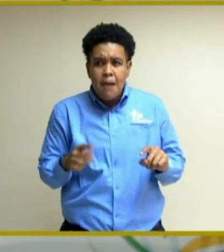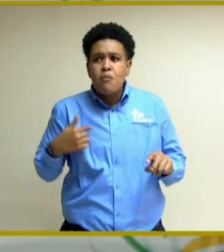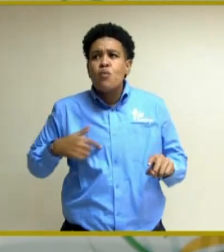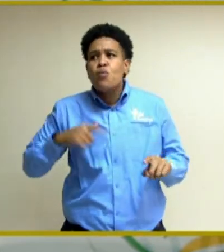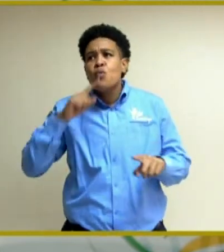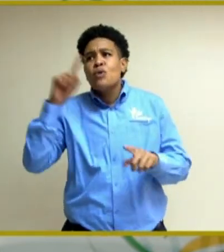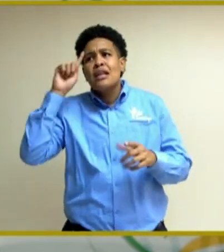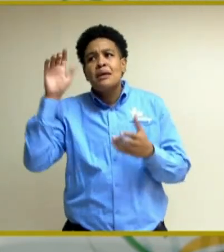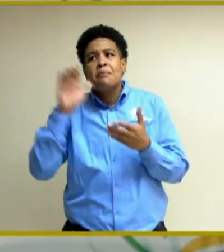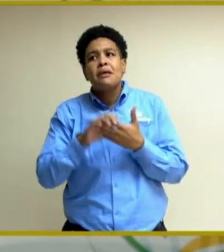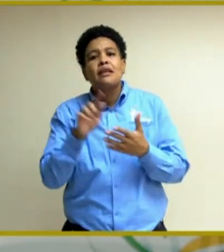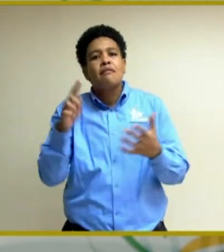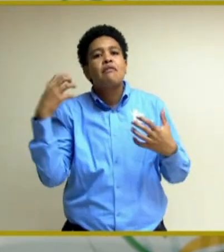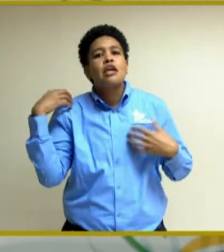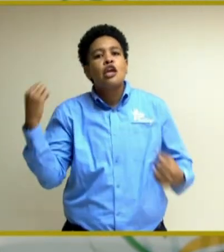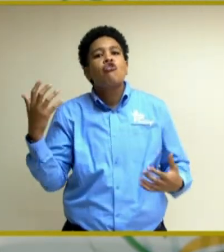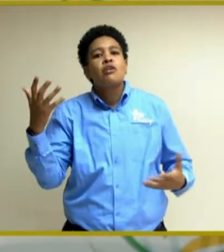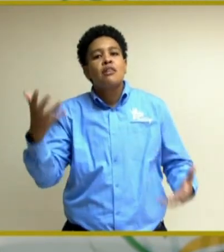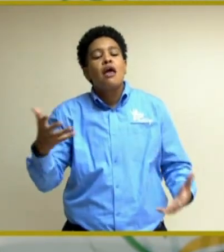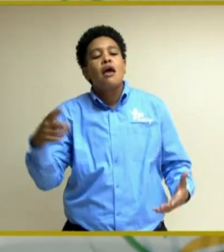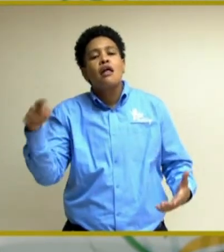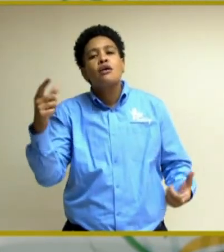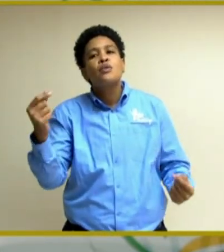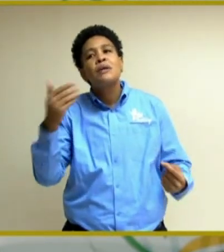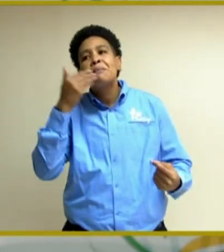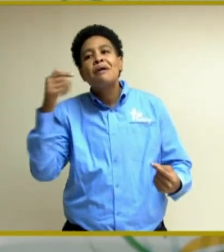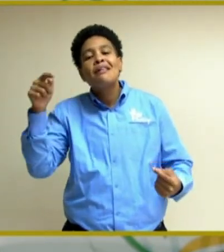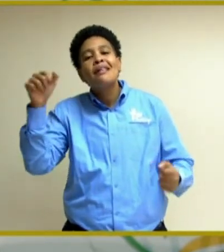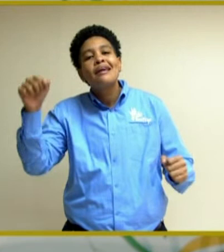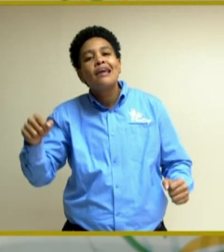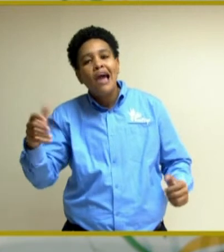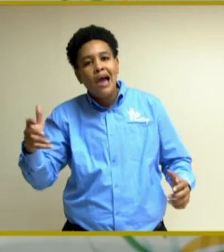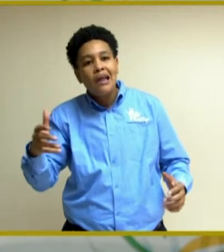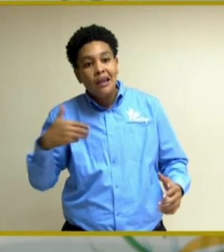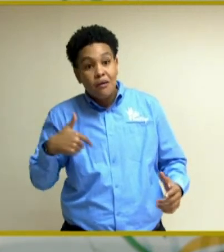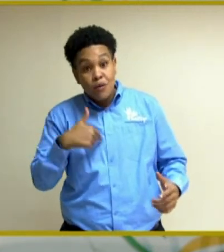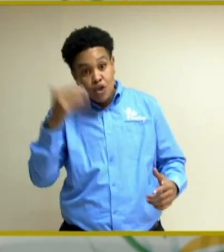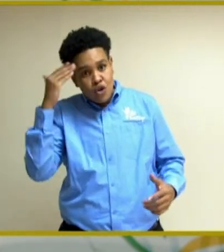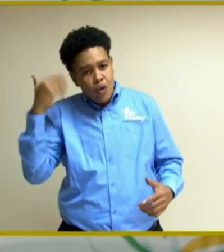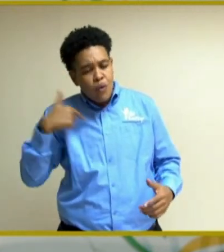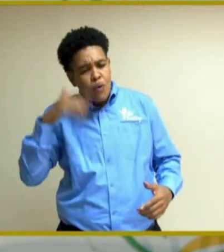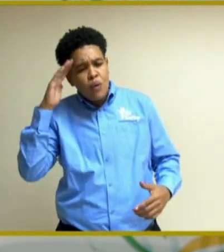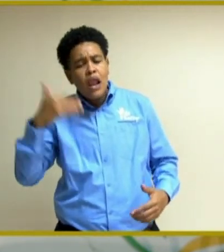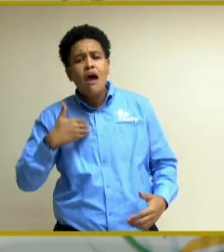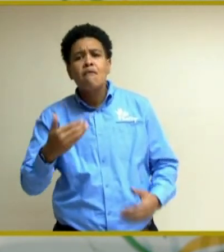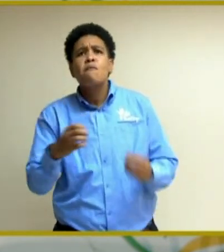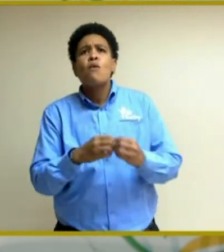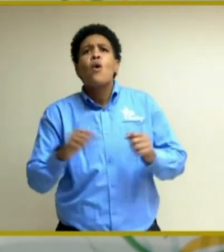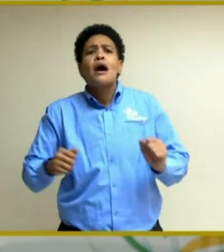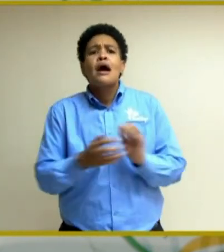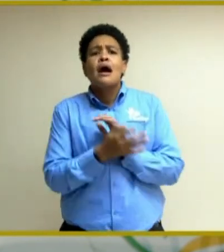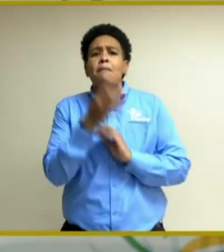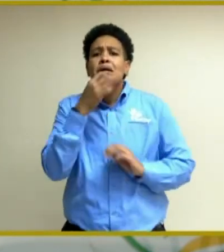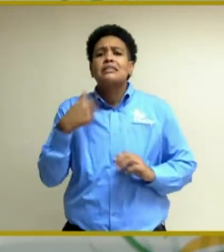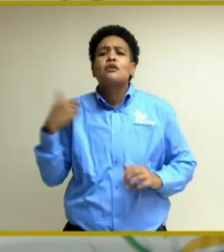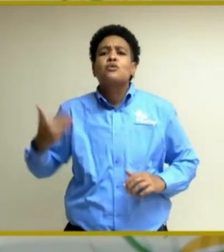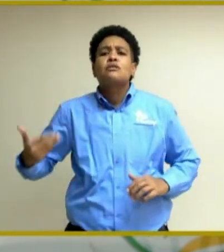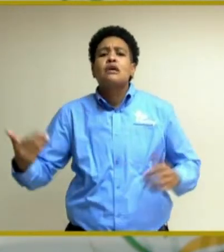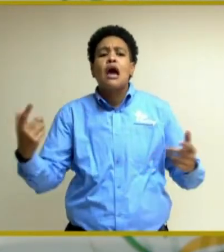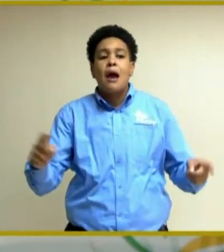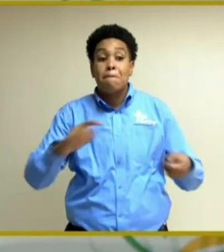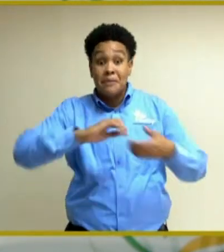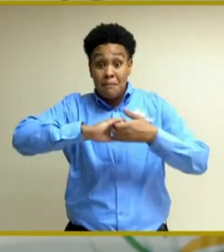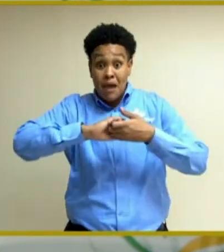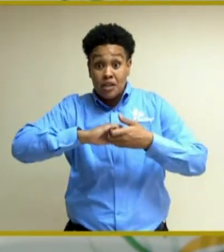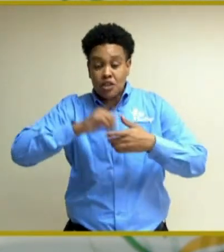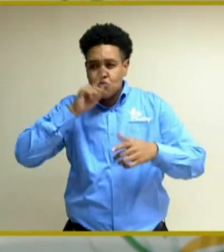really believe that they are heroes and they are doing the best they can, and we know we will have greater capacity as we go along. The